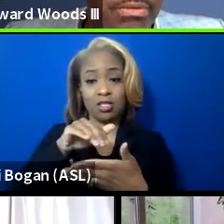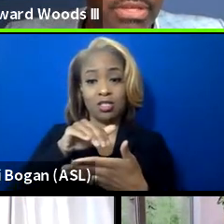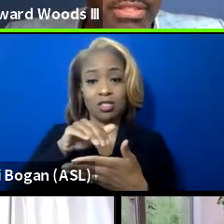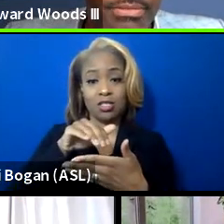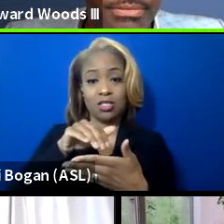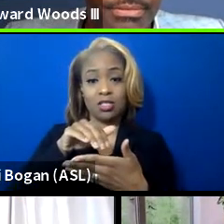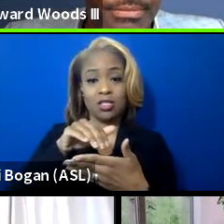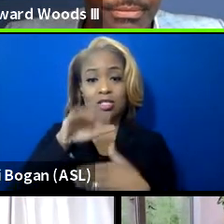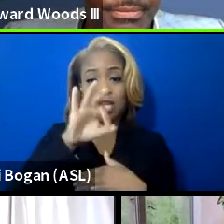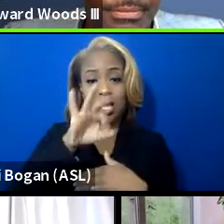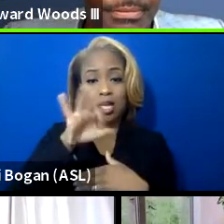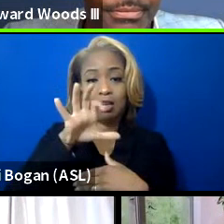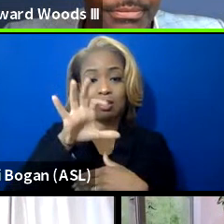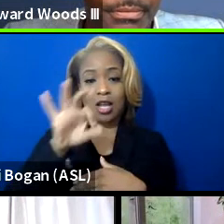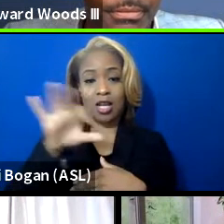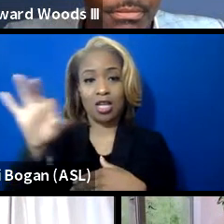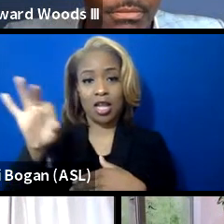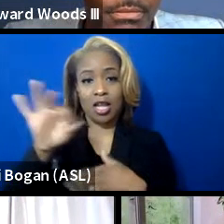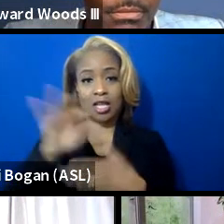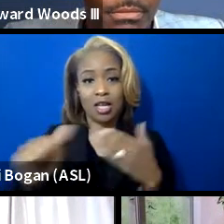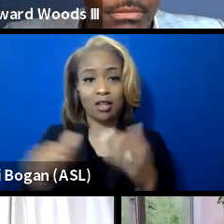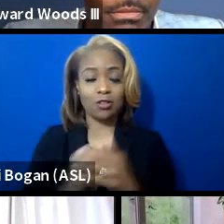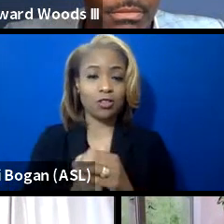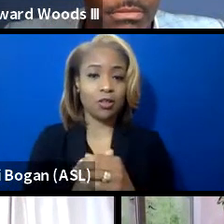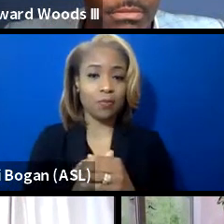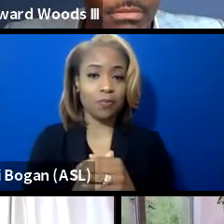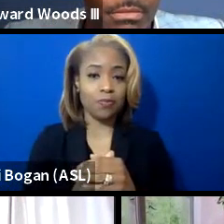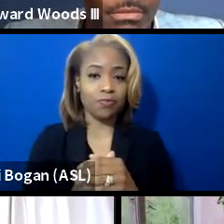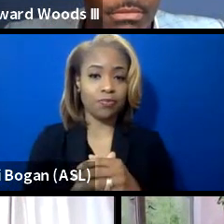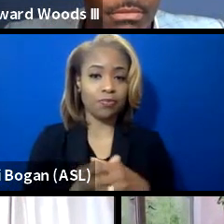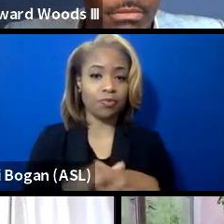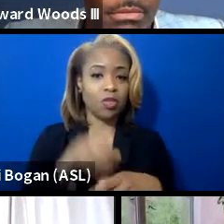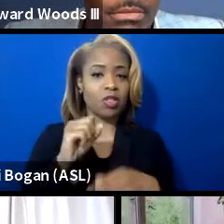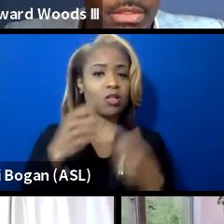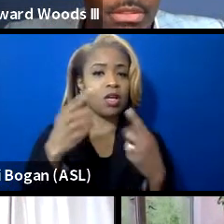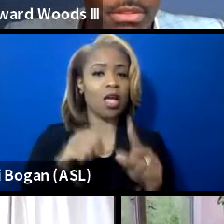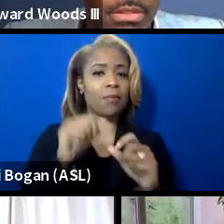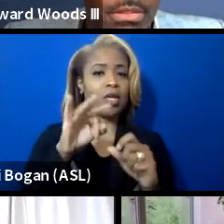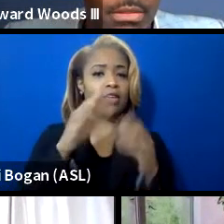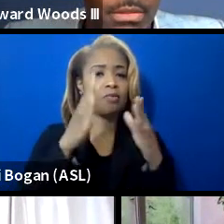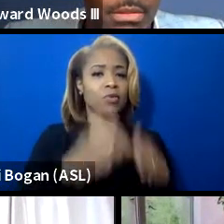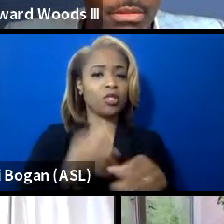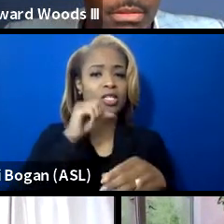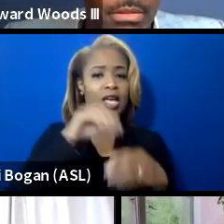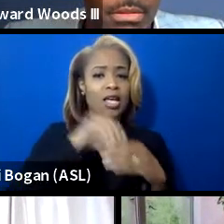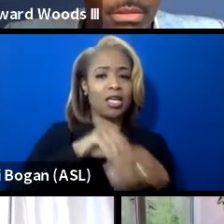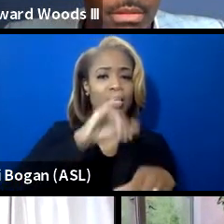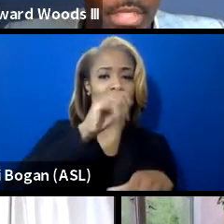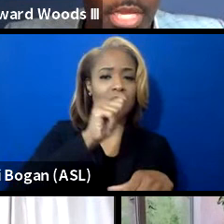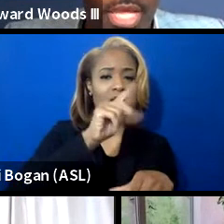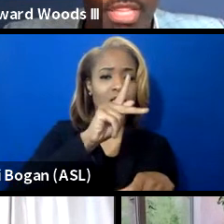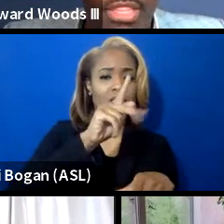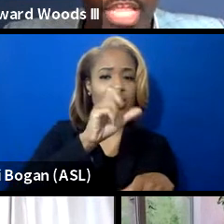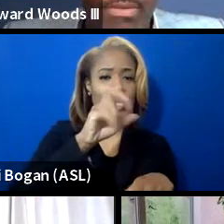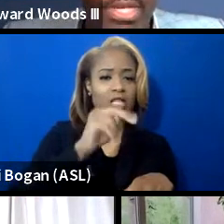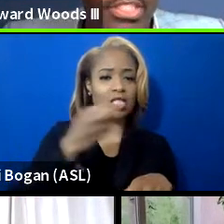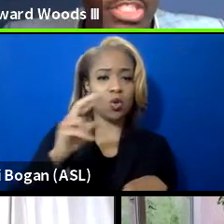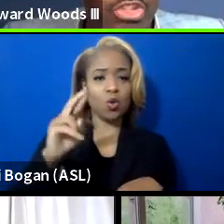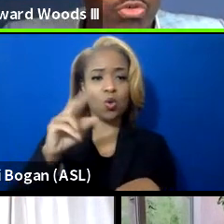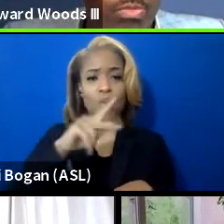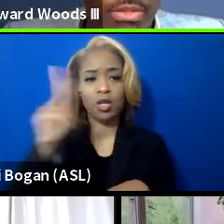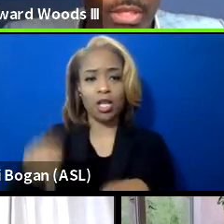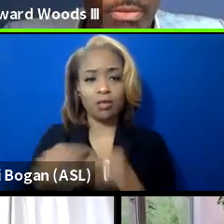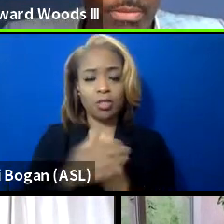$49,999.99 to work with. So what happens if somebody is not in Jackson or Kalamazoo? They